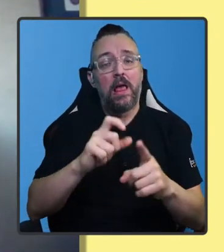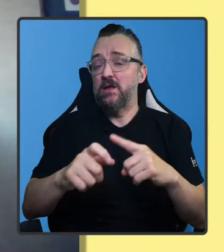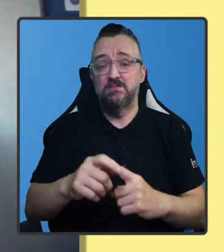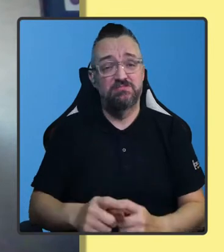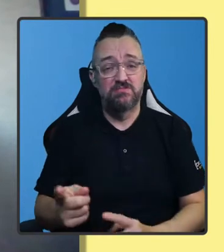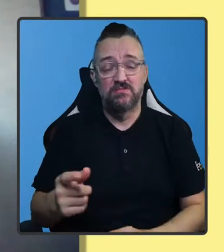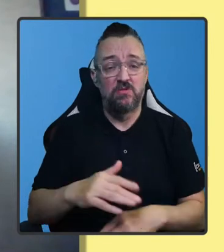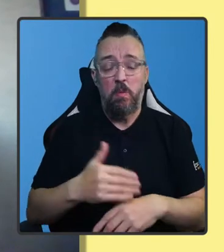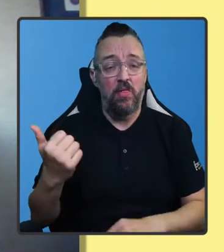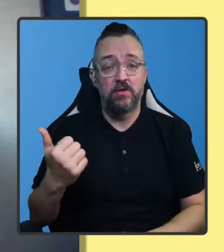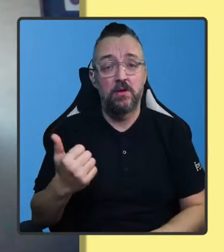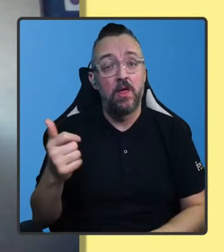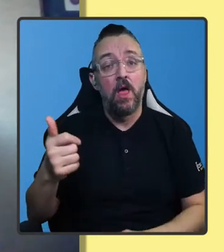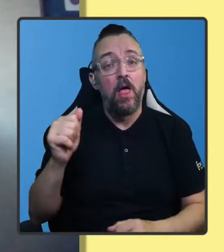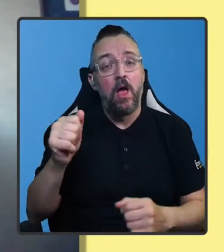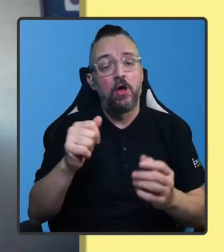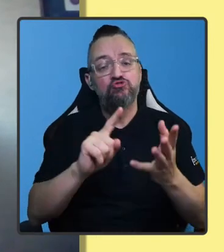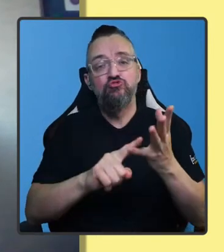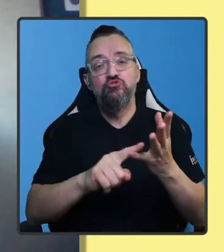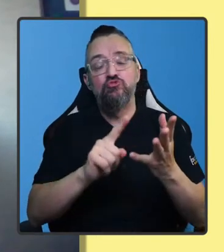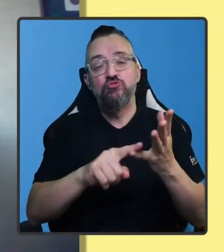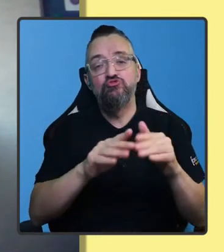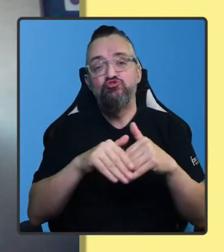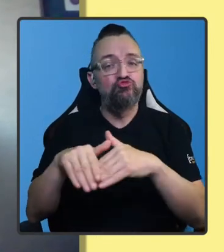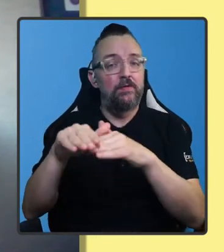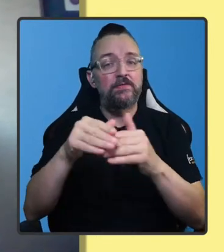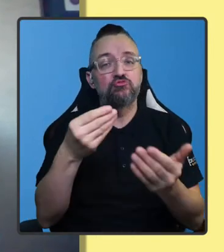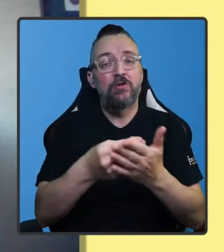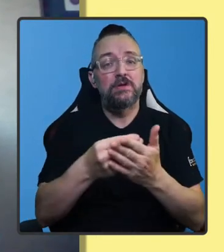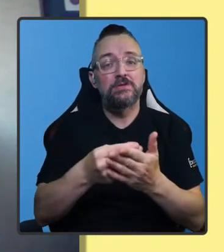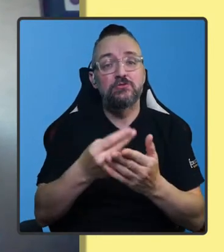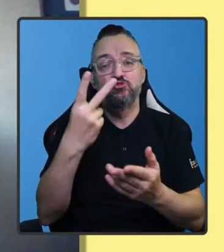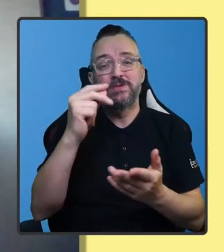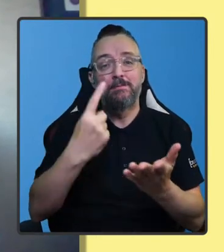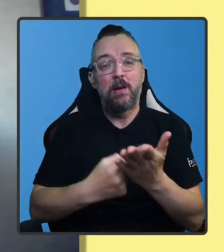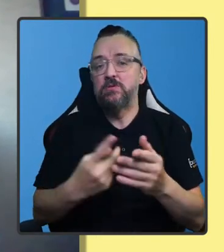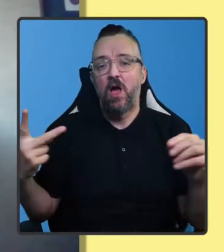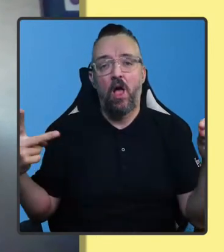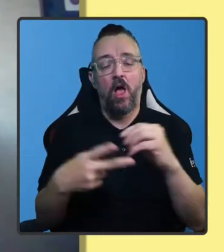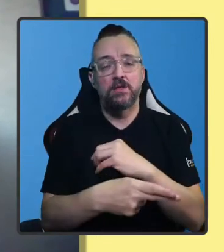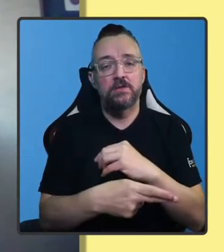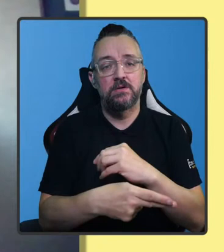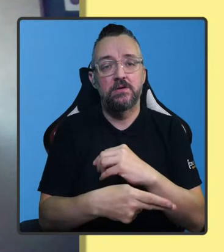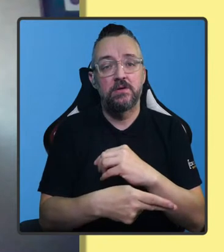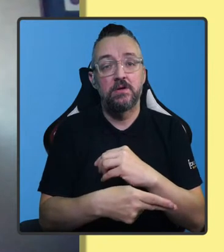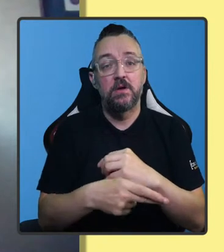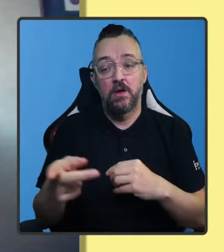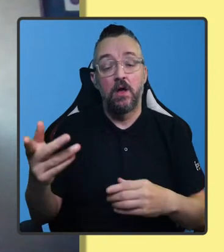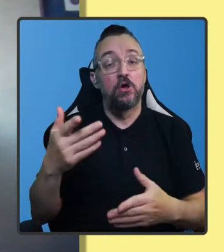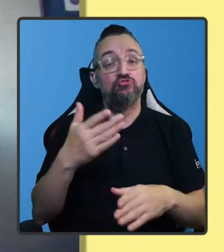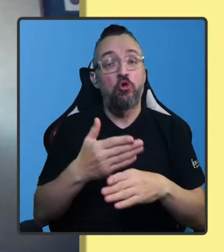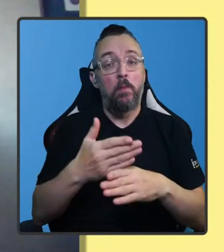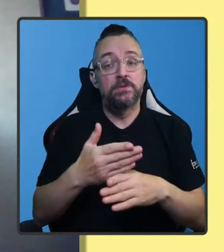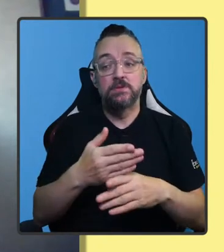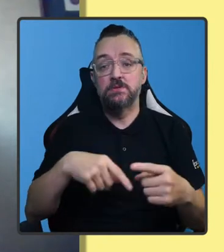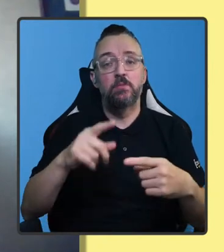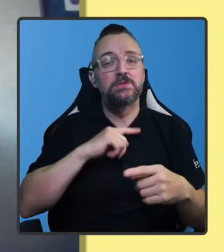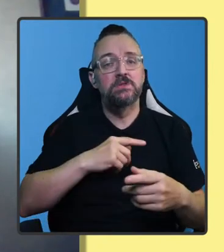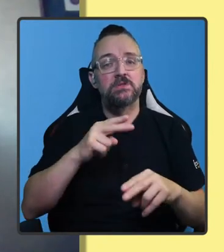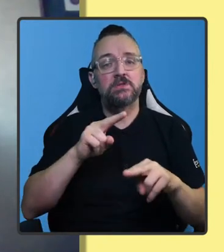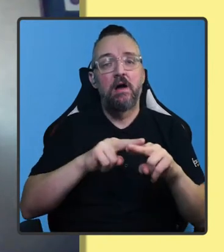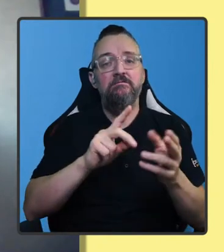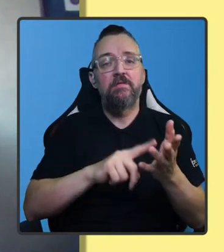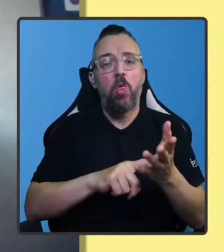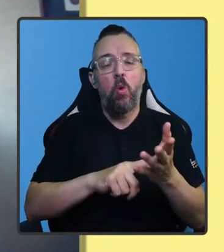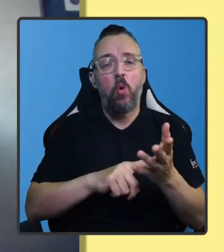week. They don't care about those who lost their jobs when they prematurely ended furlough. They don't care